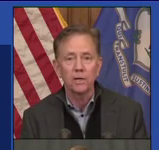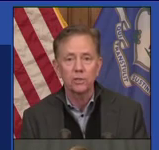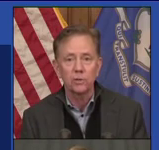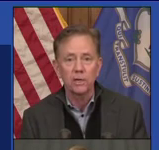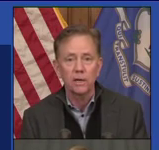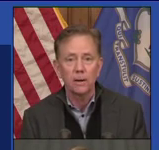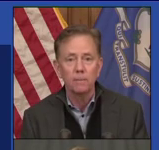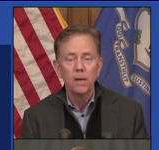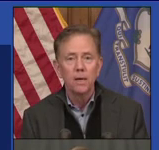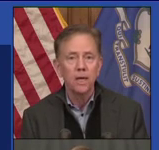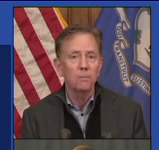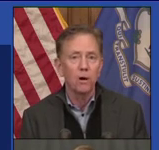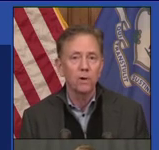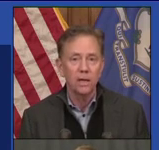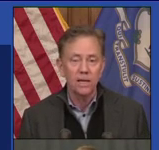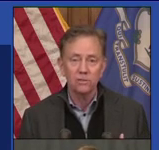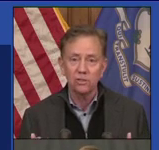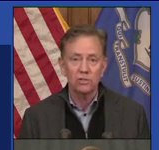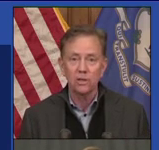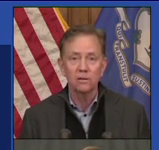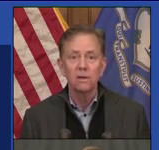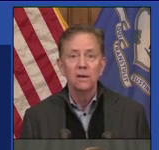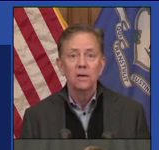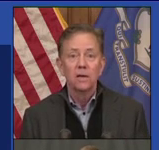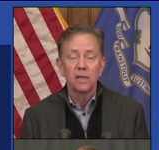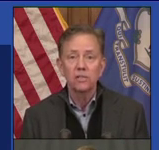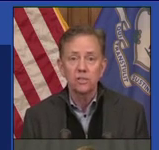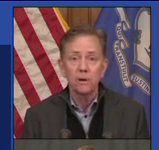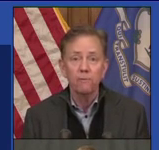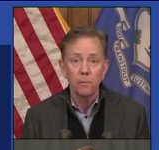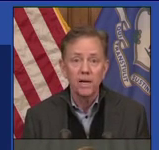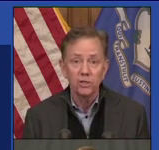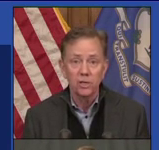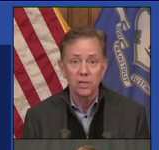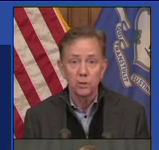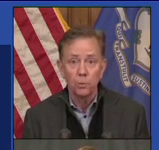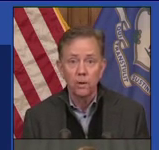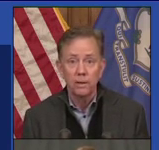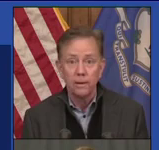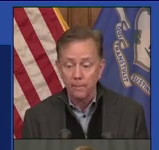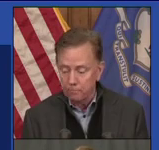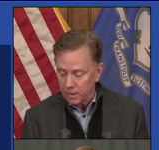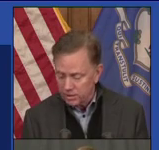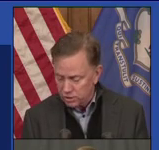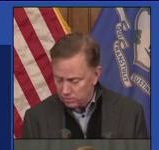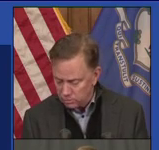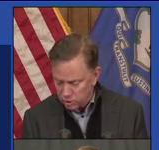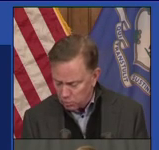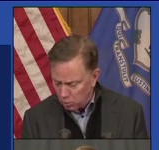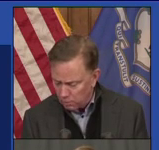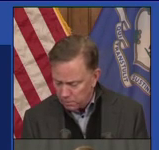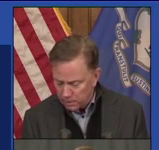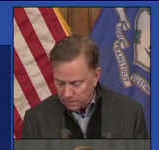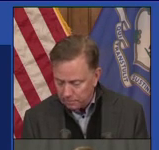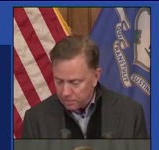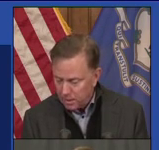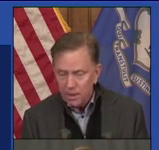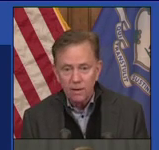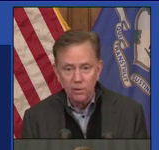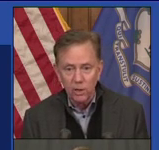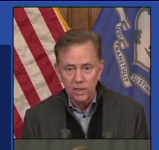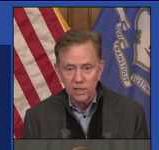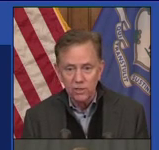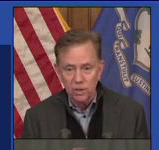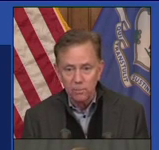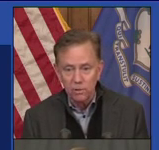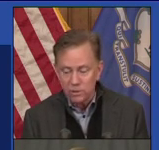in the country. Keep going. It gives us at least some information at this point. It's still small, but if